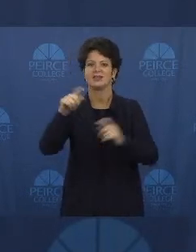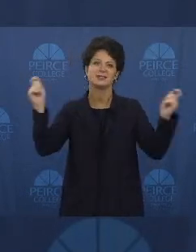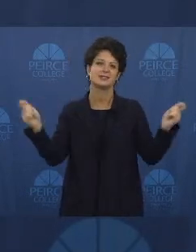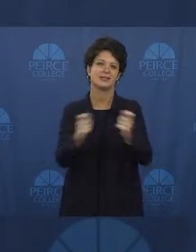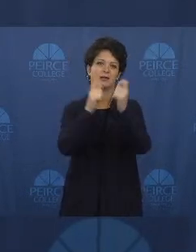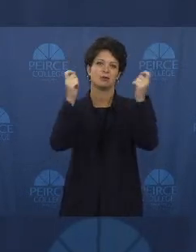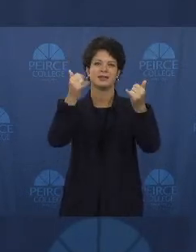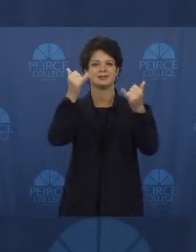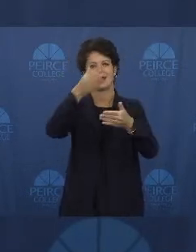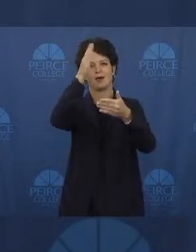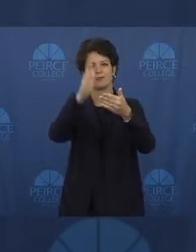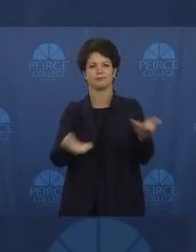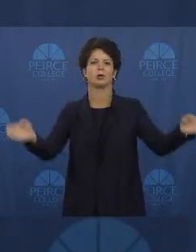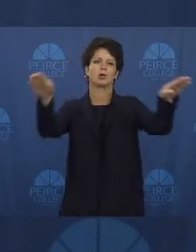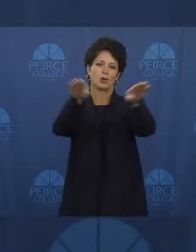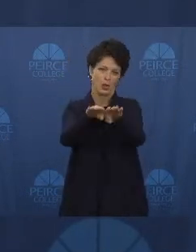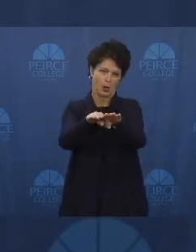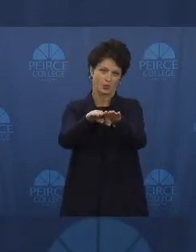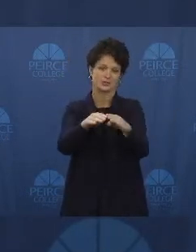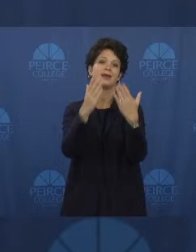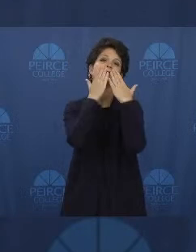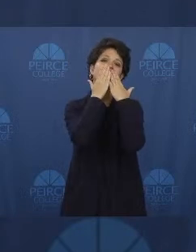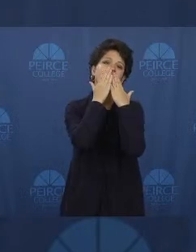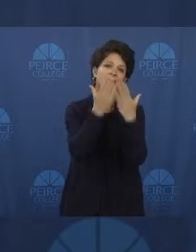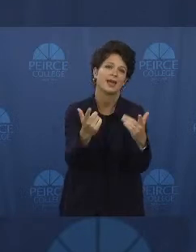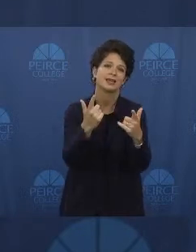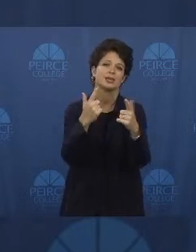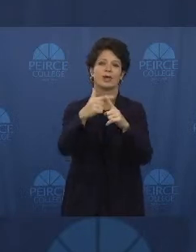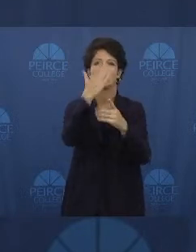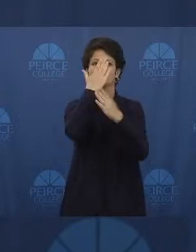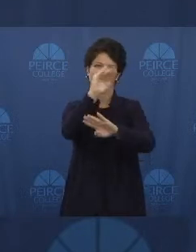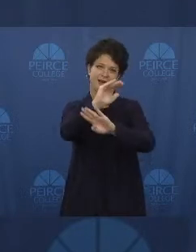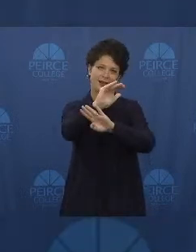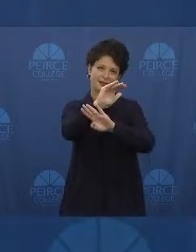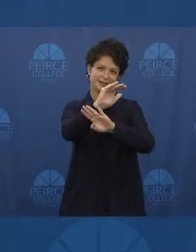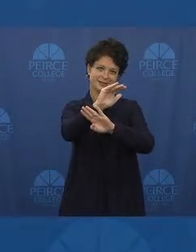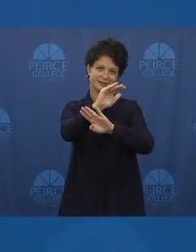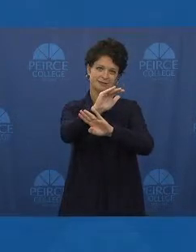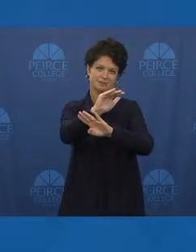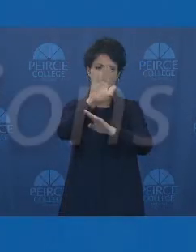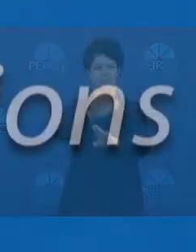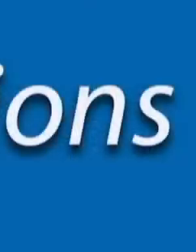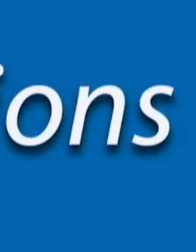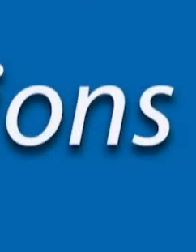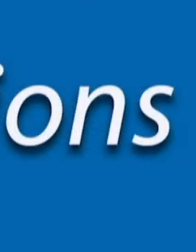ceremonies have now officially ended. Thank you and good evening.